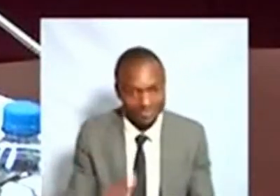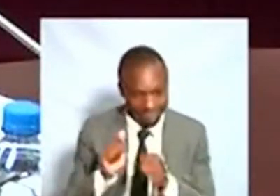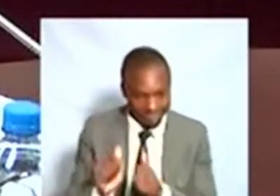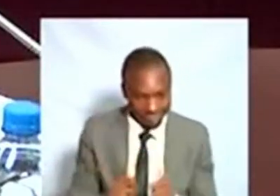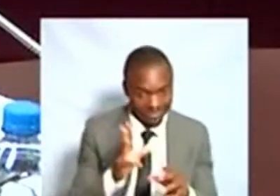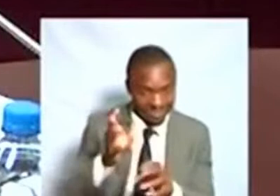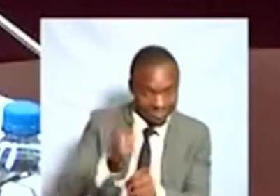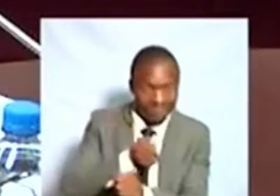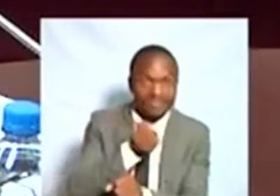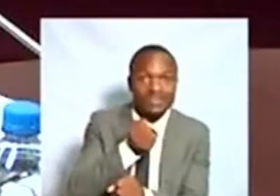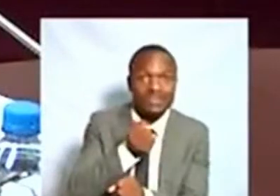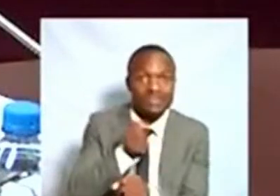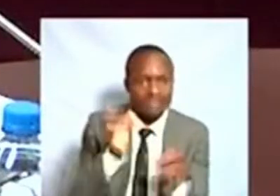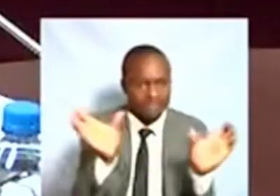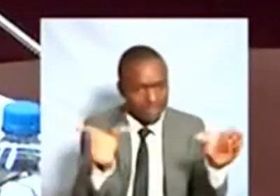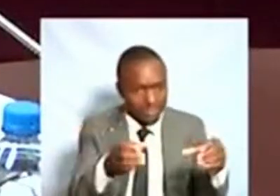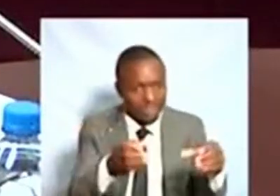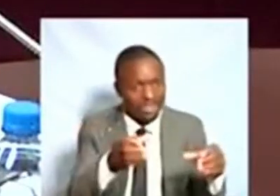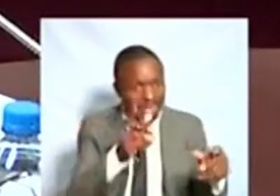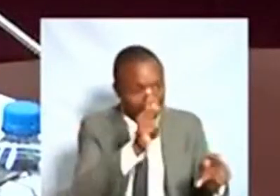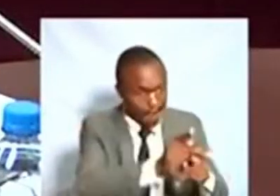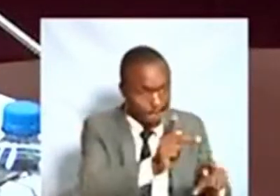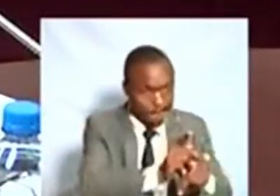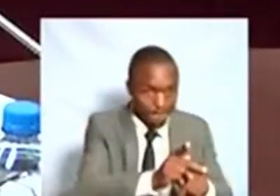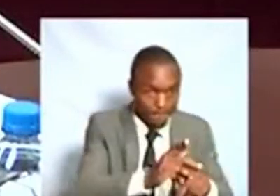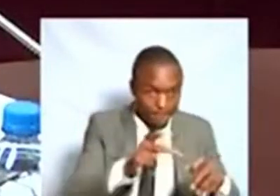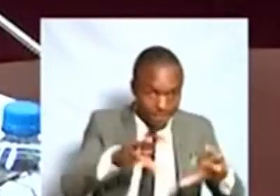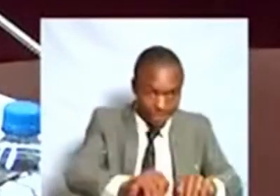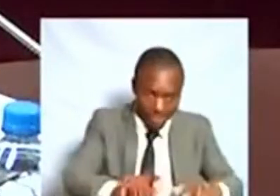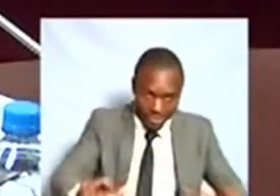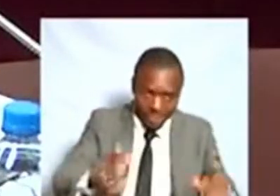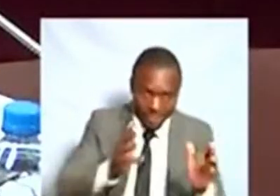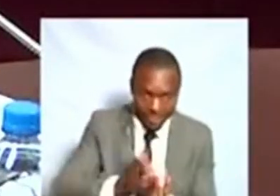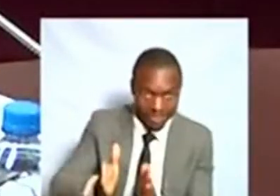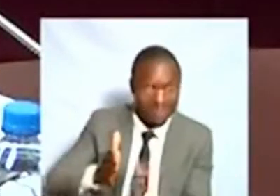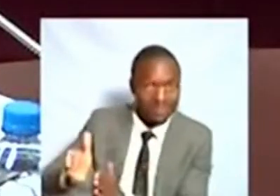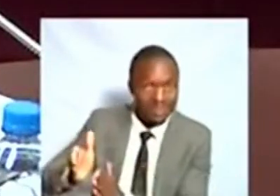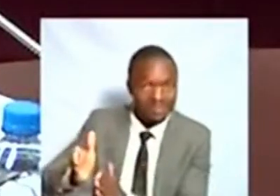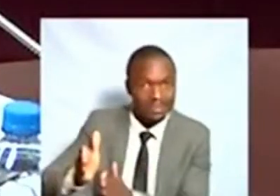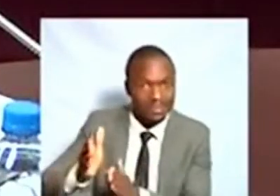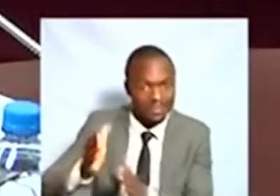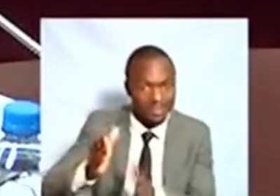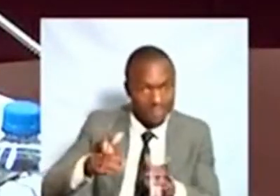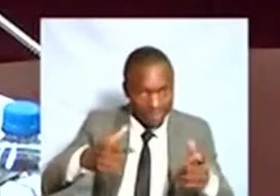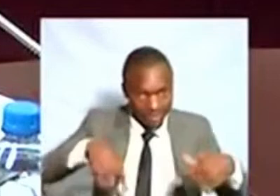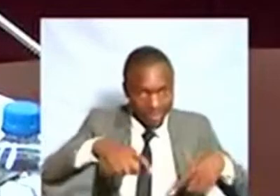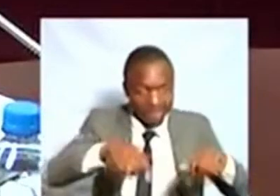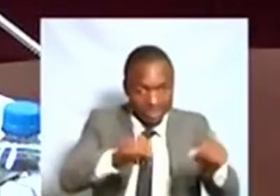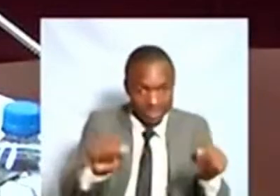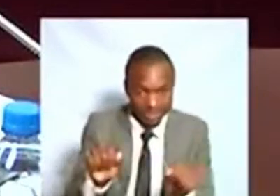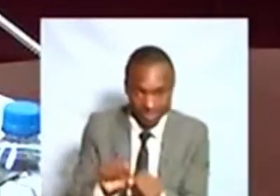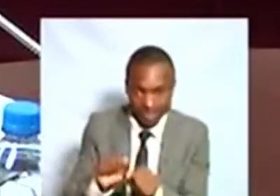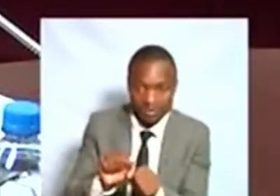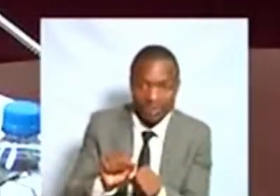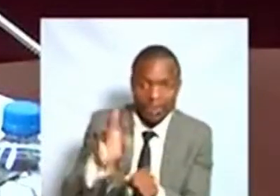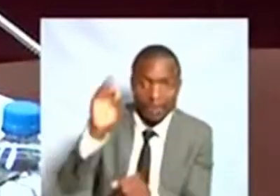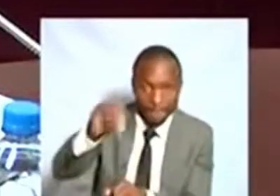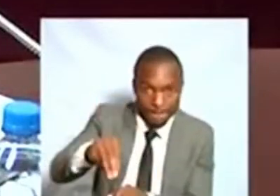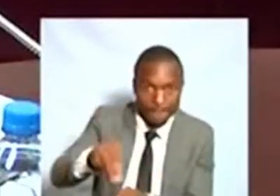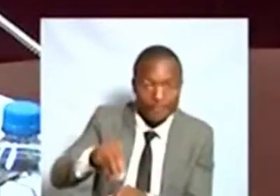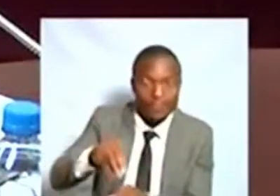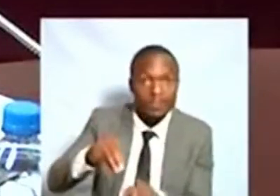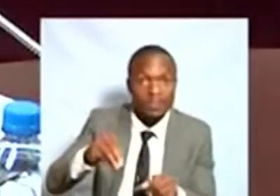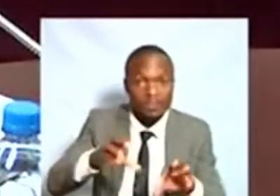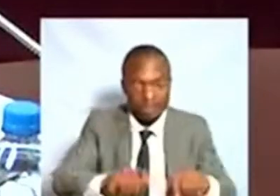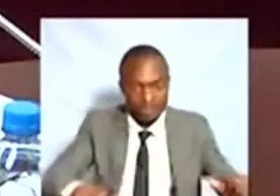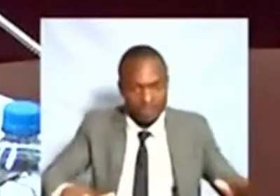taken. The Council has secured the land and has prepared the local area plan, which has been beaconed, which includes the land